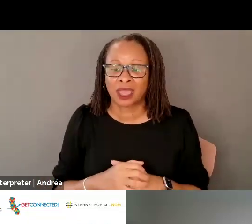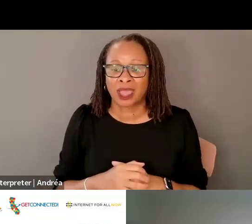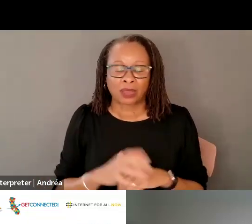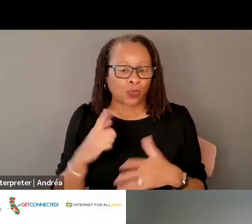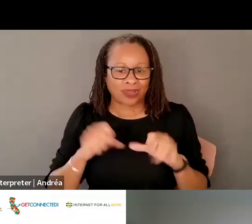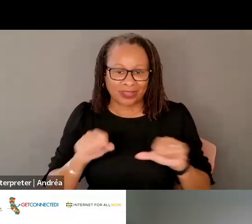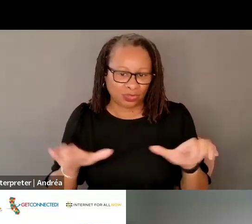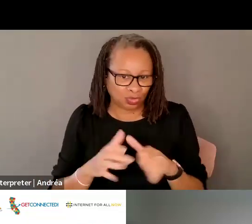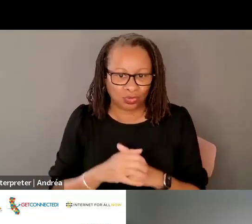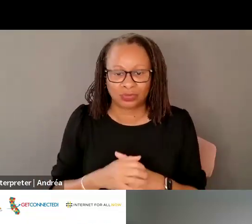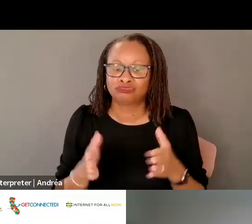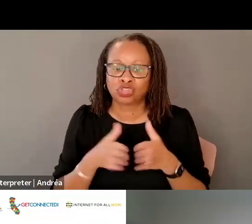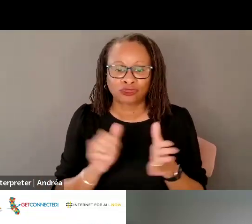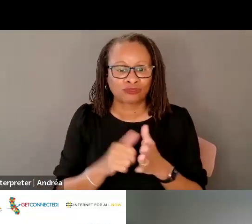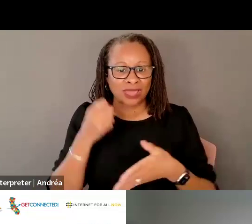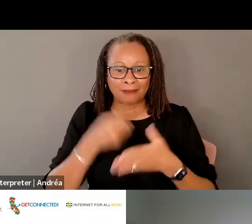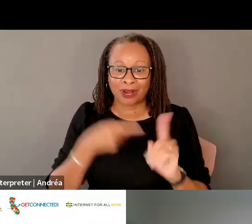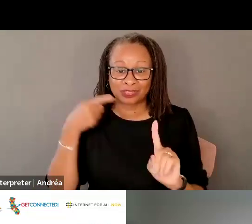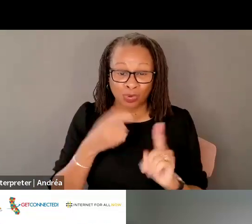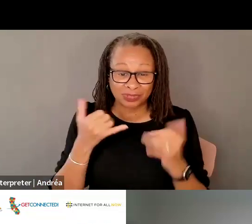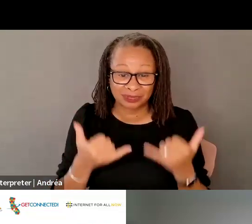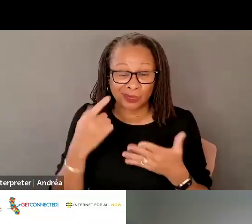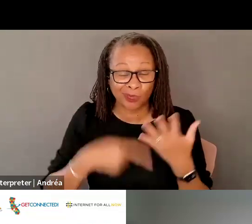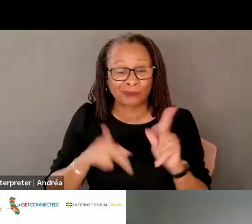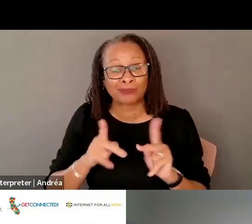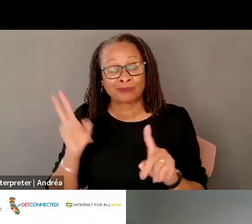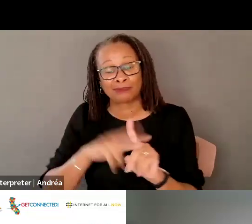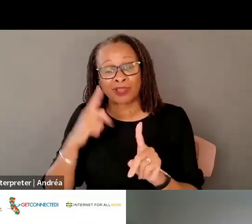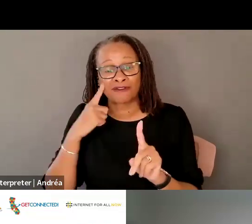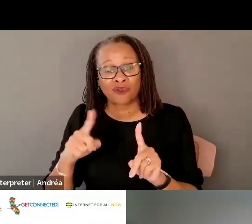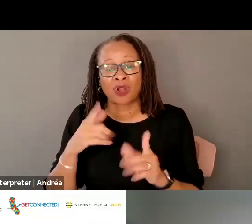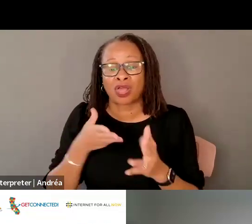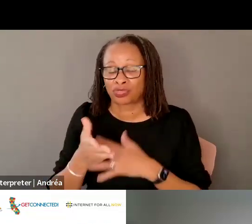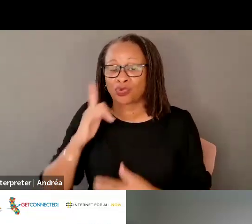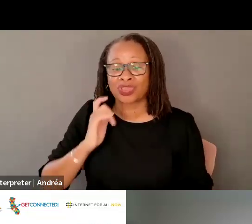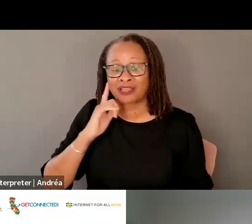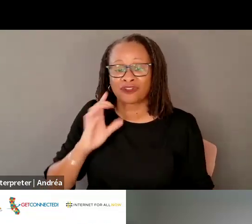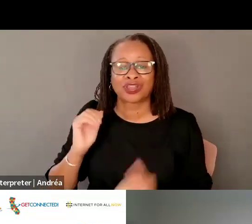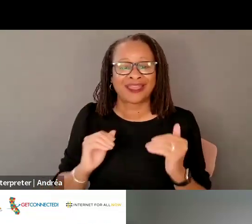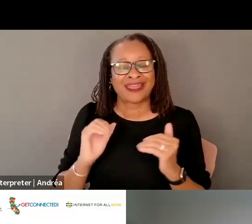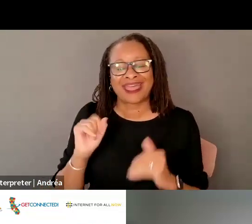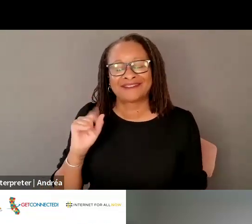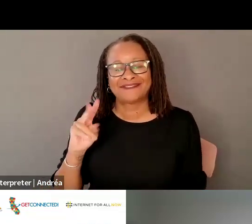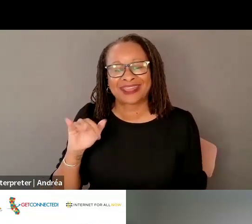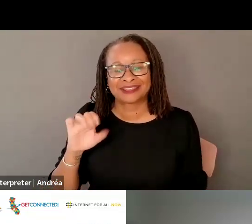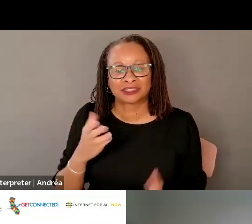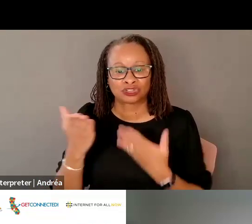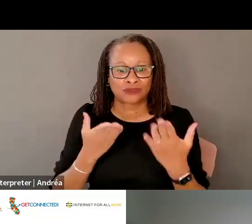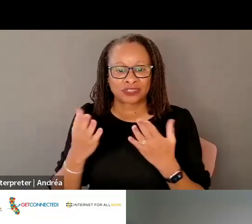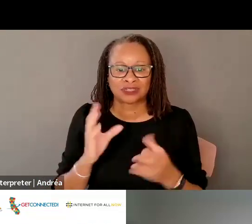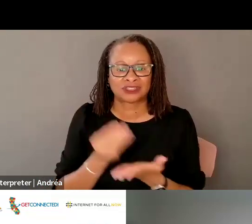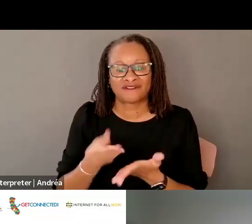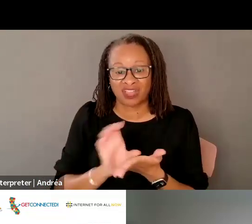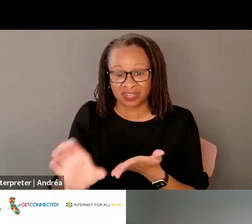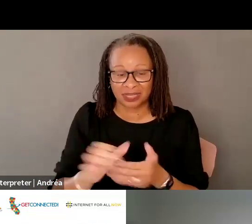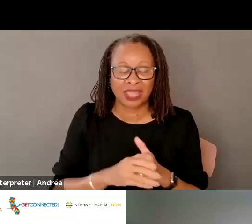point today and what folks apply for through the California Advanced Services Fund is between $375